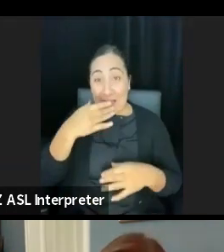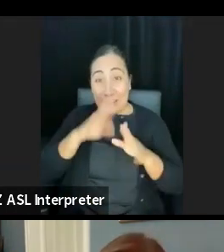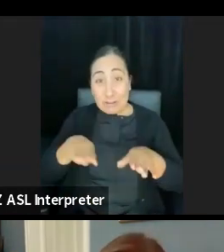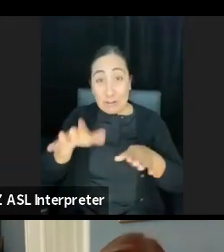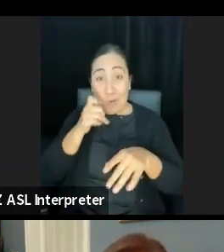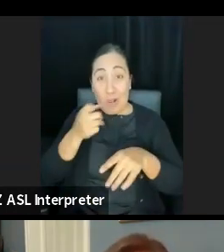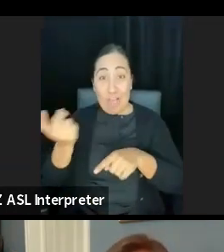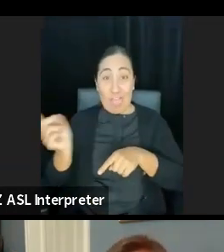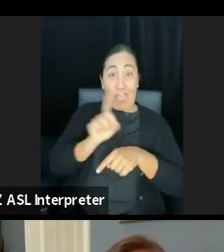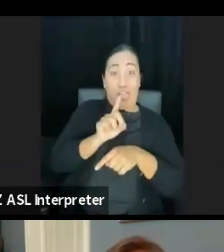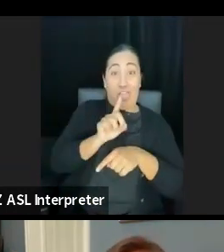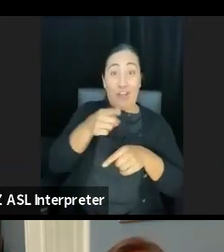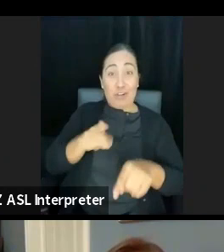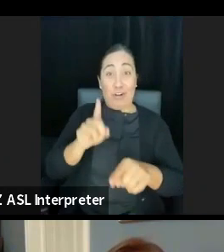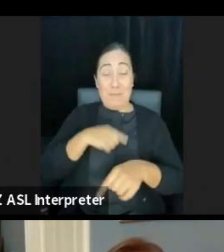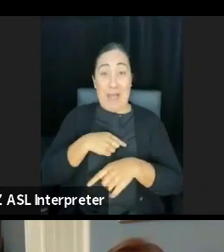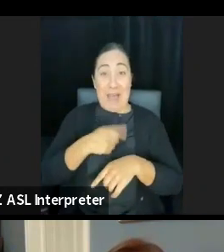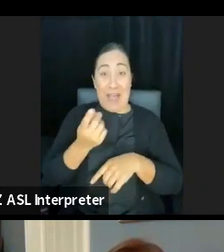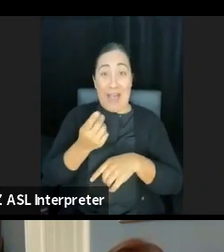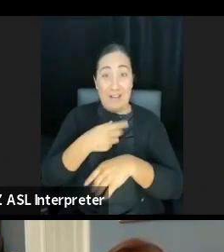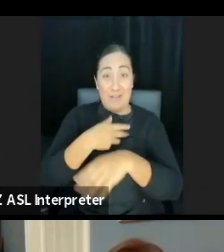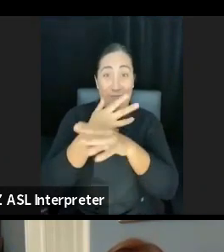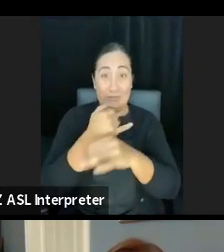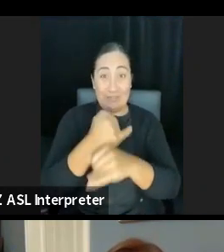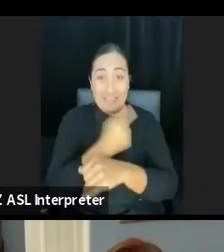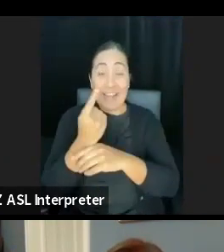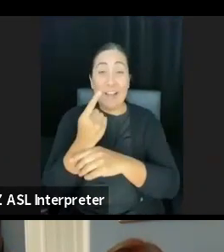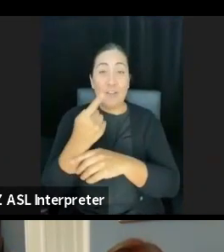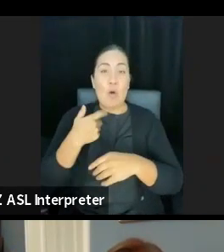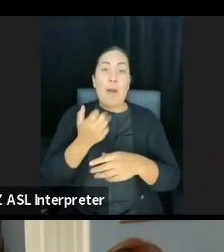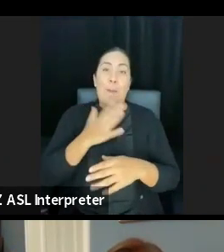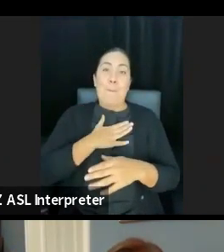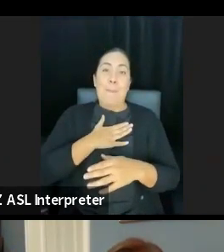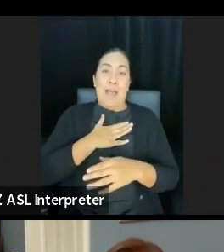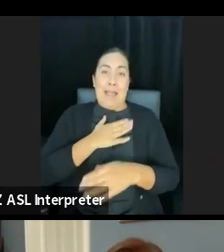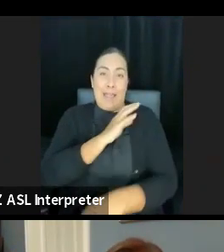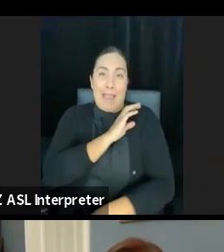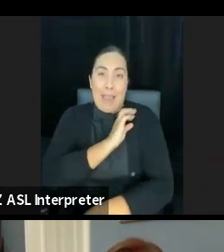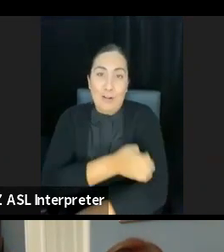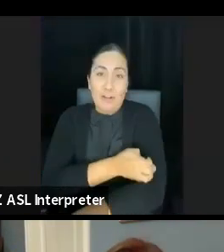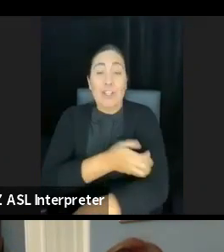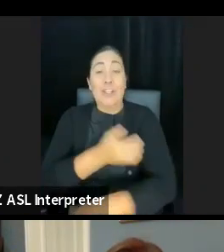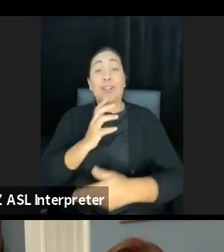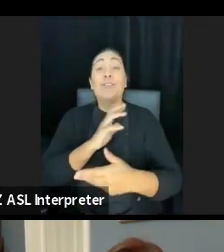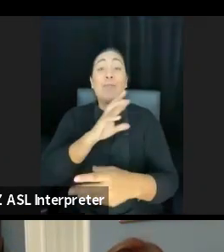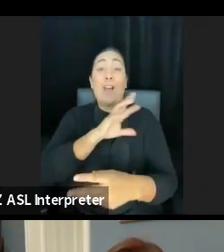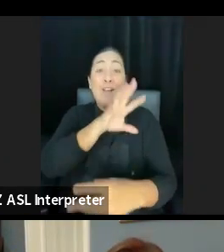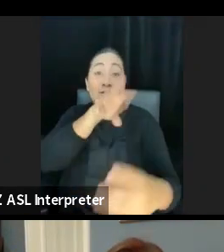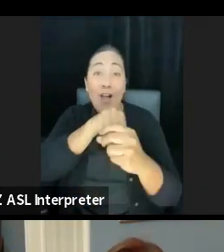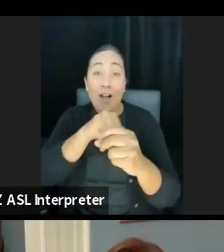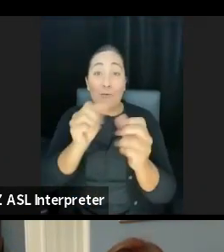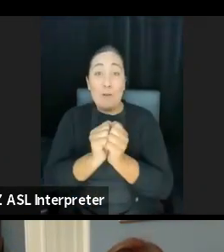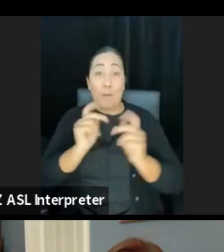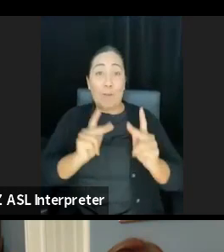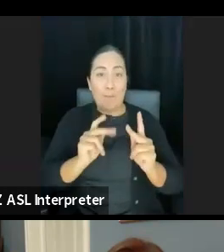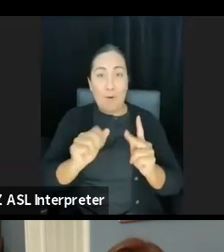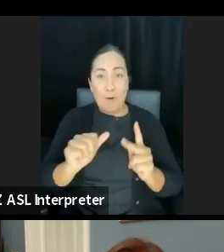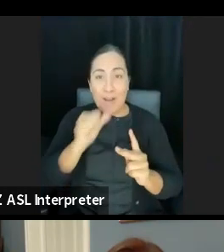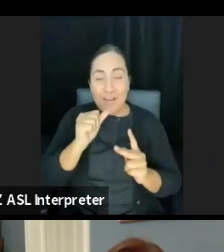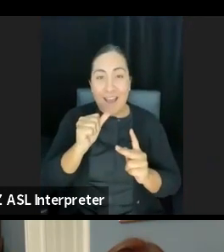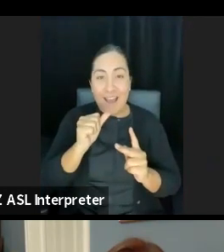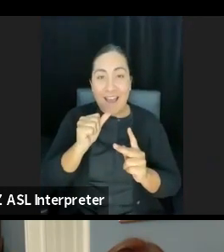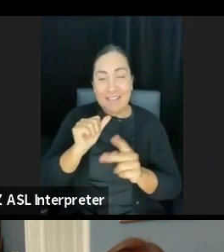to spend my energy and resources on engaging with people and not on erasing that part of my life. And that's an